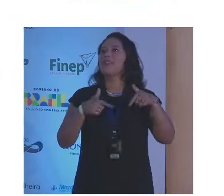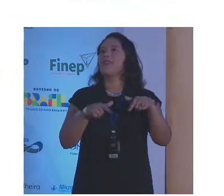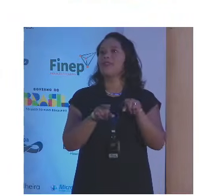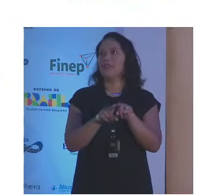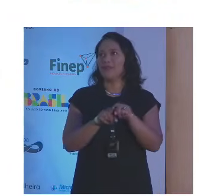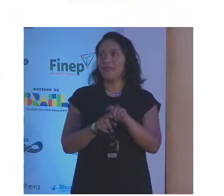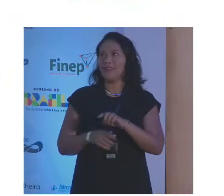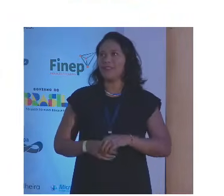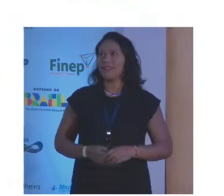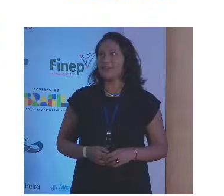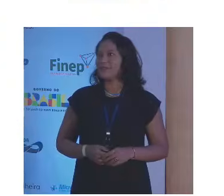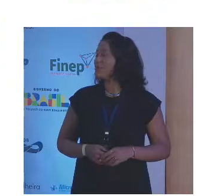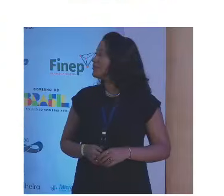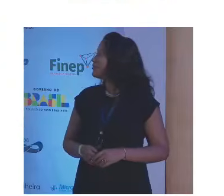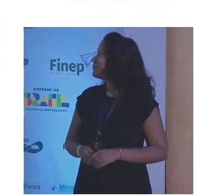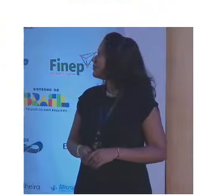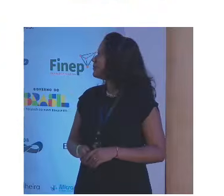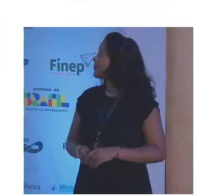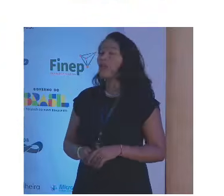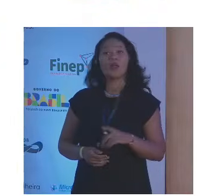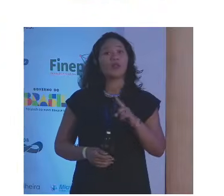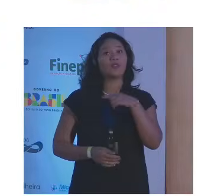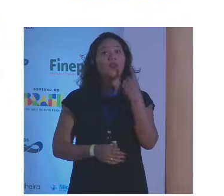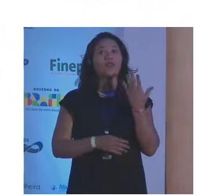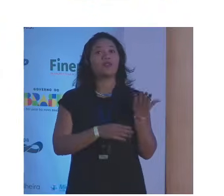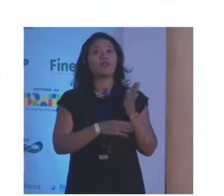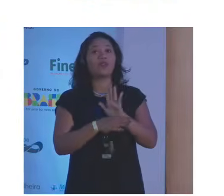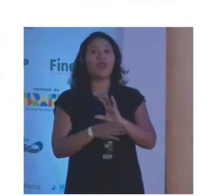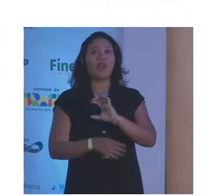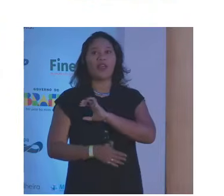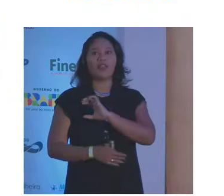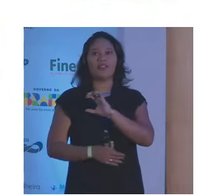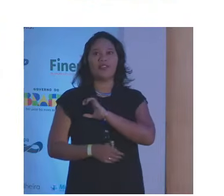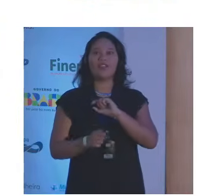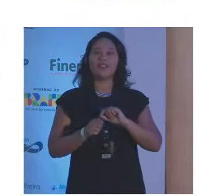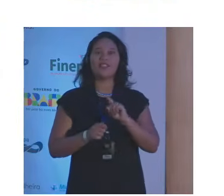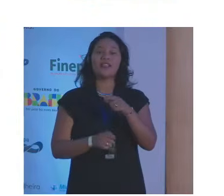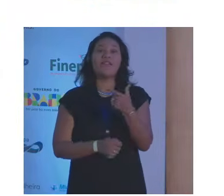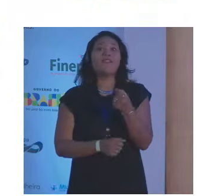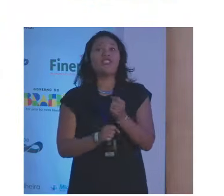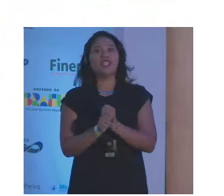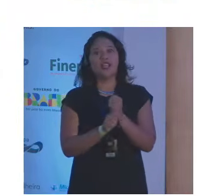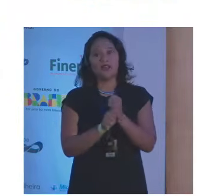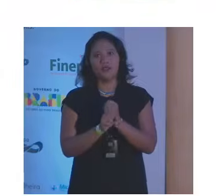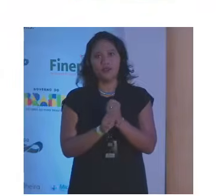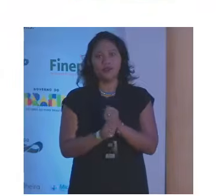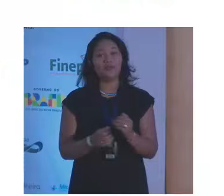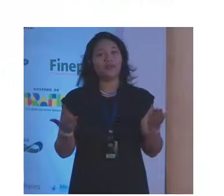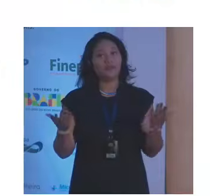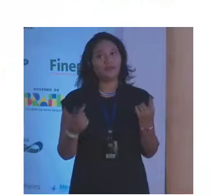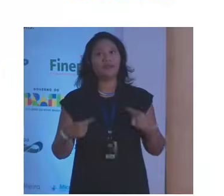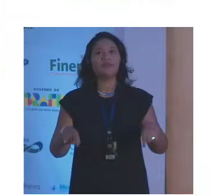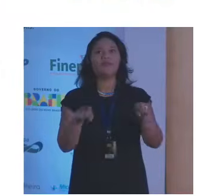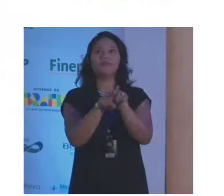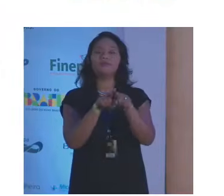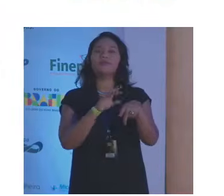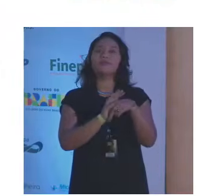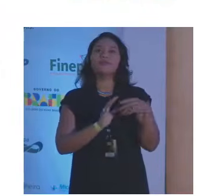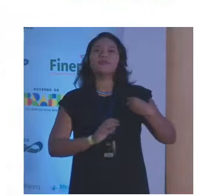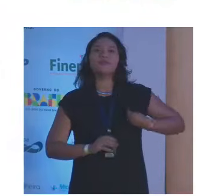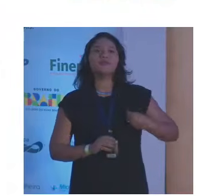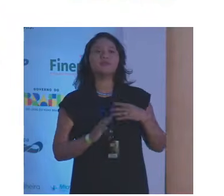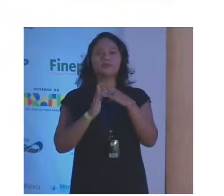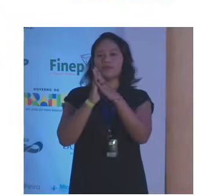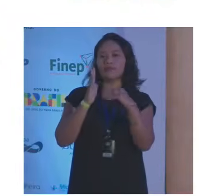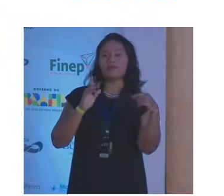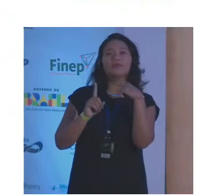the Canadian 20 years ago, now this is fully operational. This is done for monitoring the plastic by NGO, or this is done by